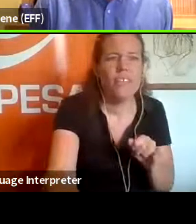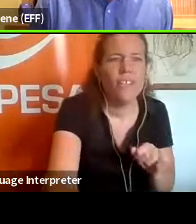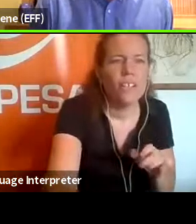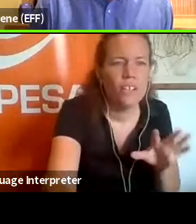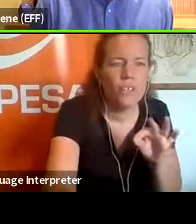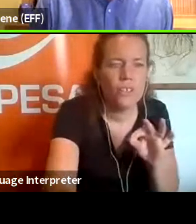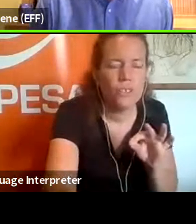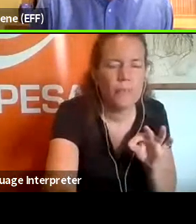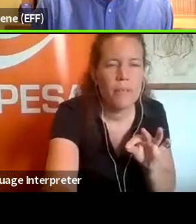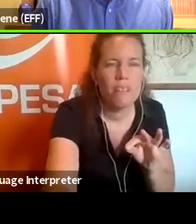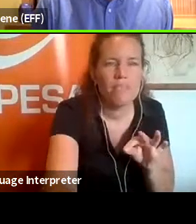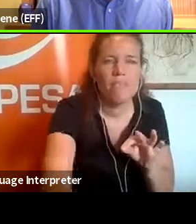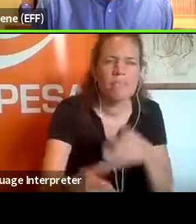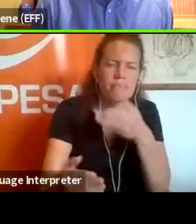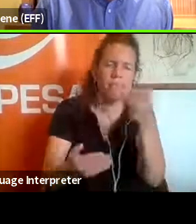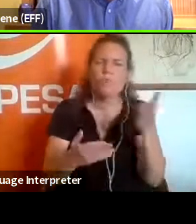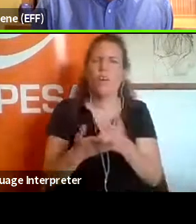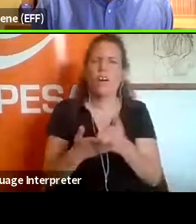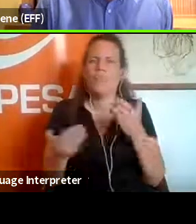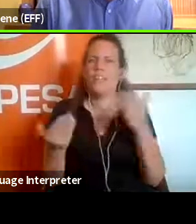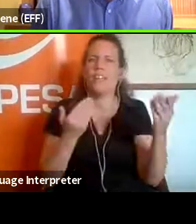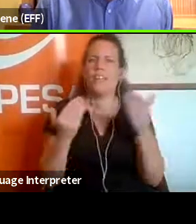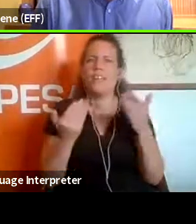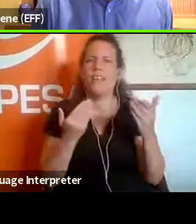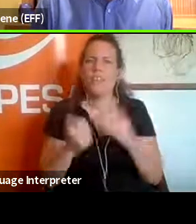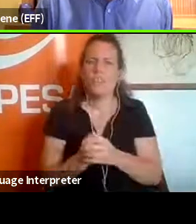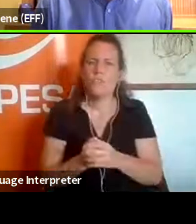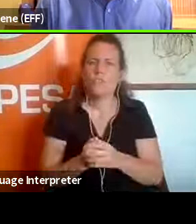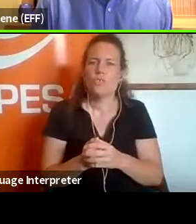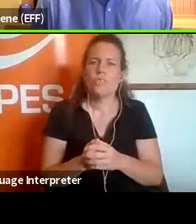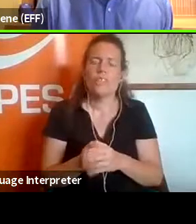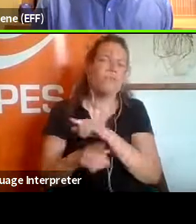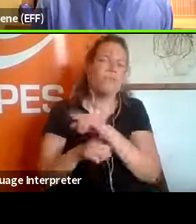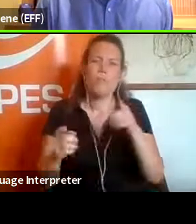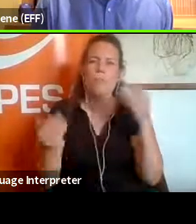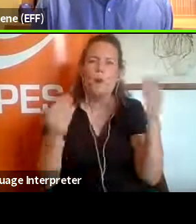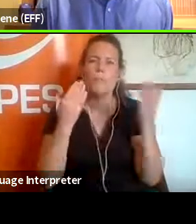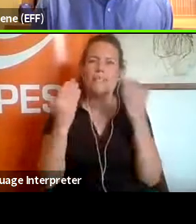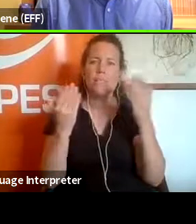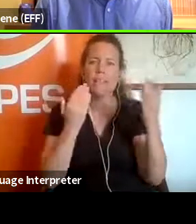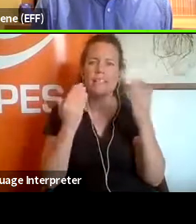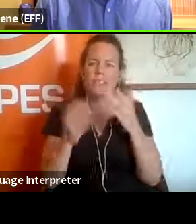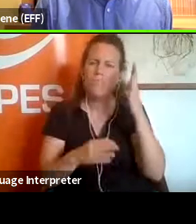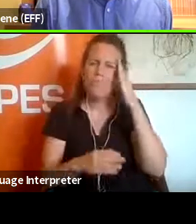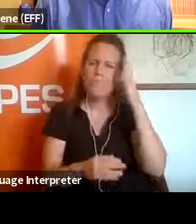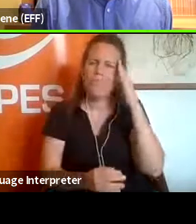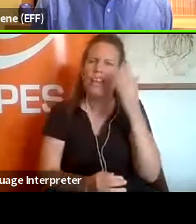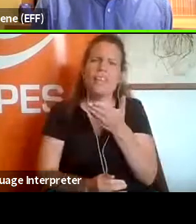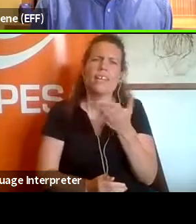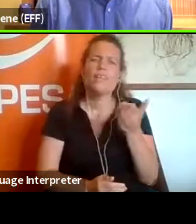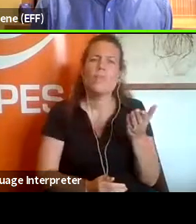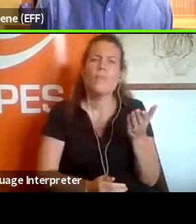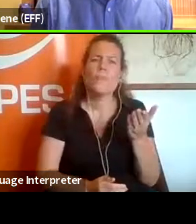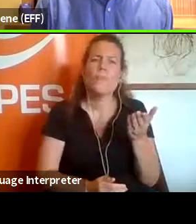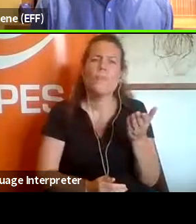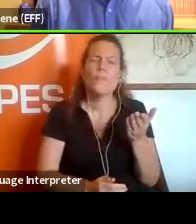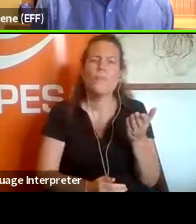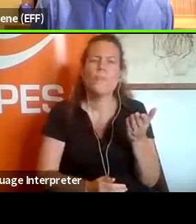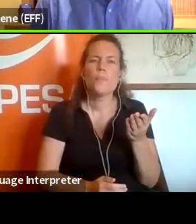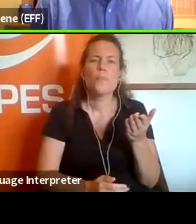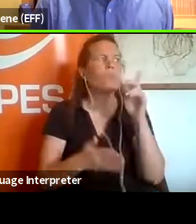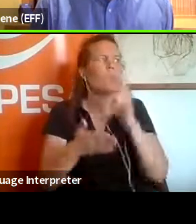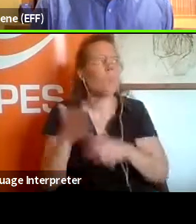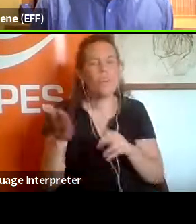toolkits, and what from your perspective would you think would be useful to see in those